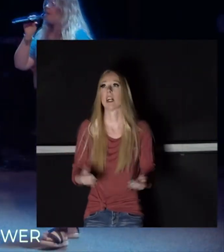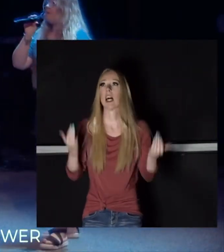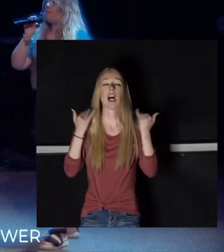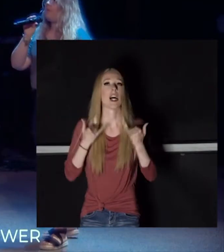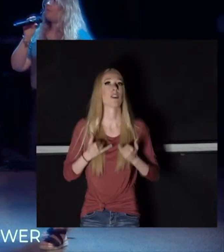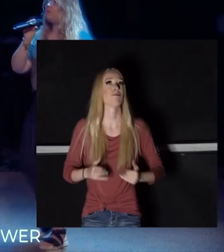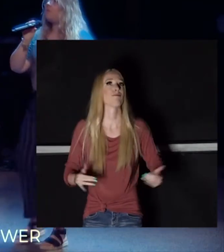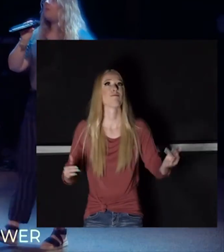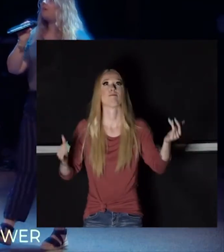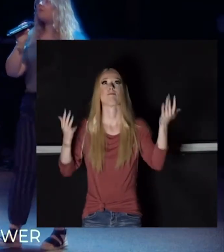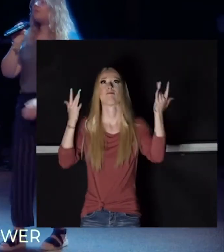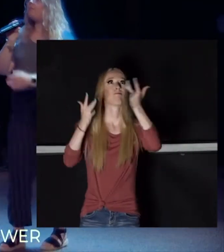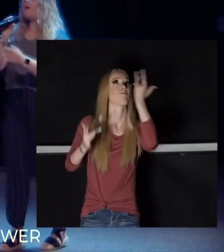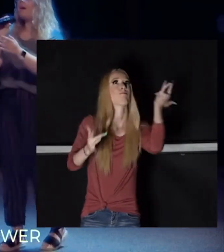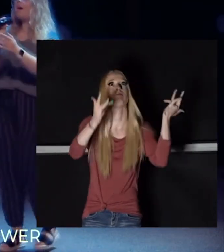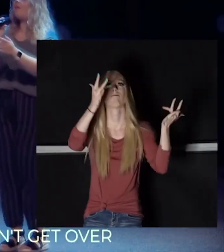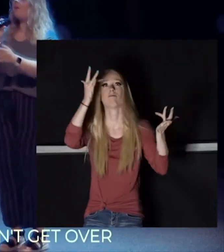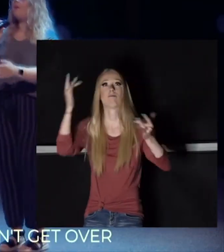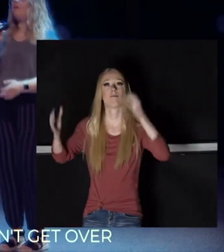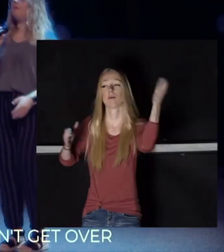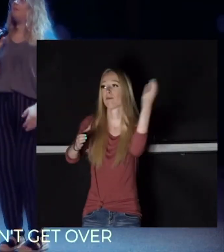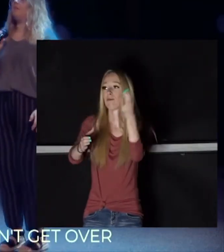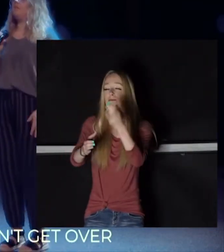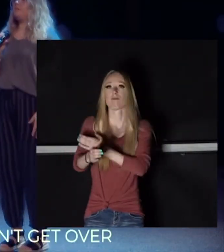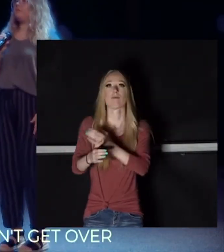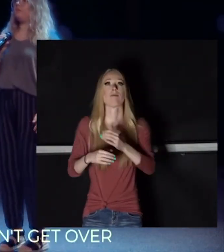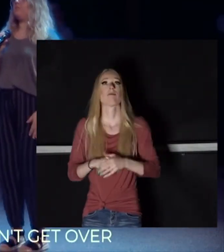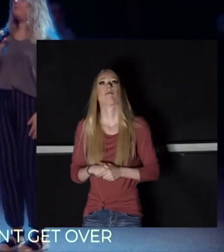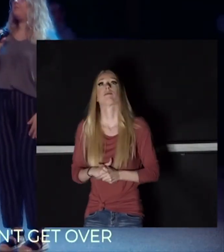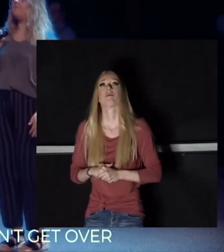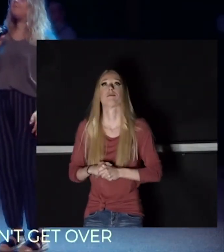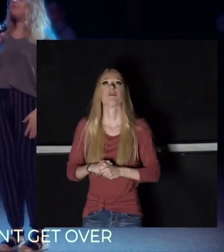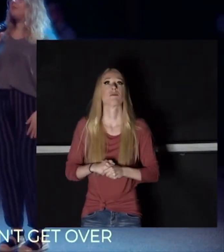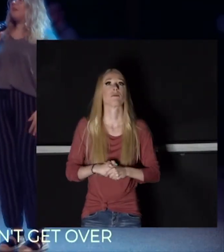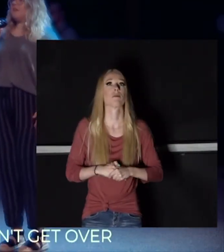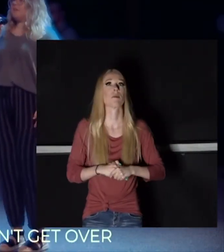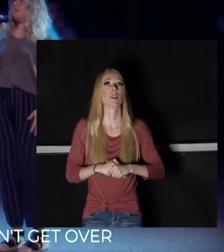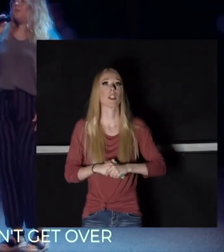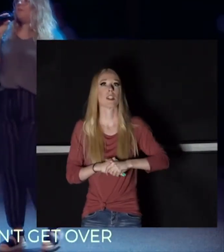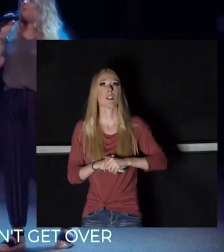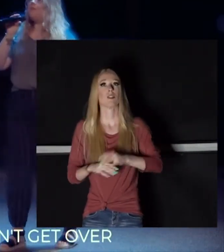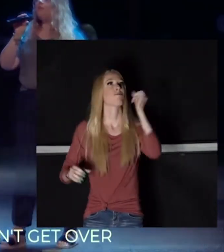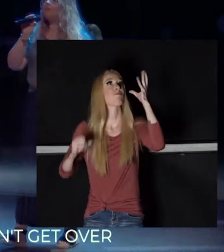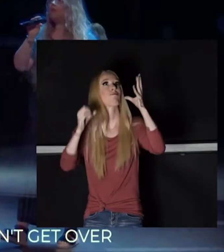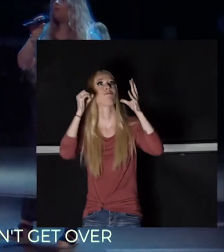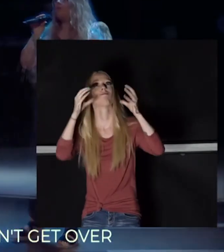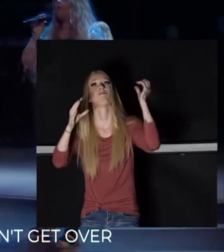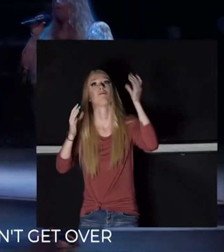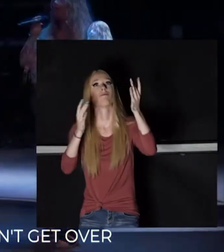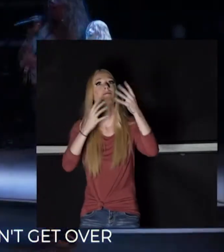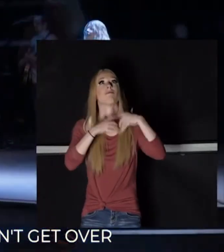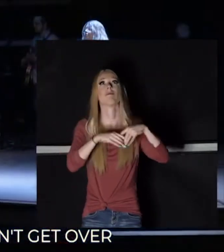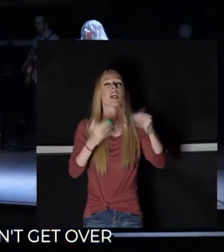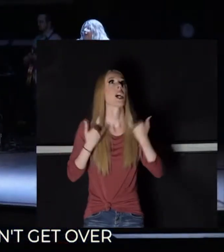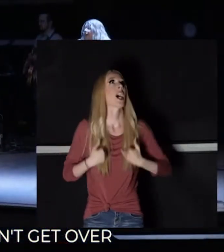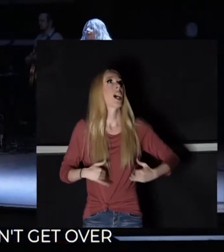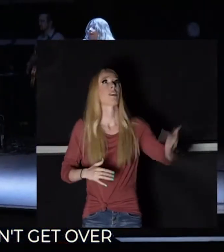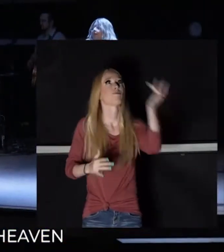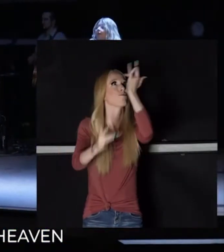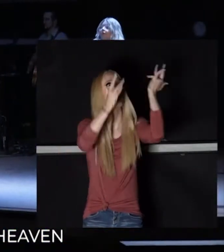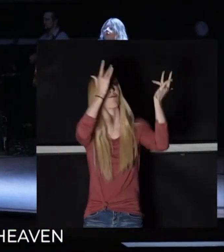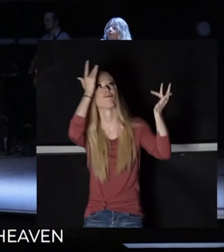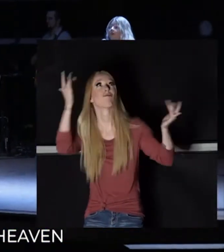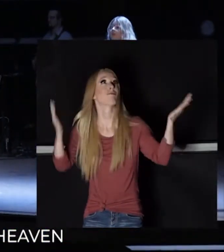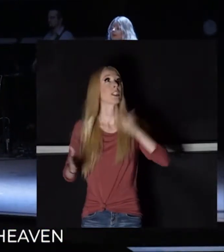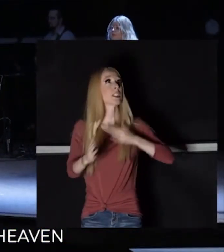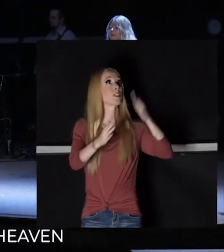I have resurrection power. Yes, I do. Still the miracle that I just can't